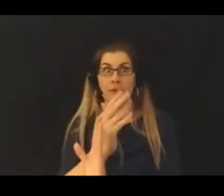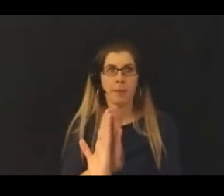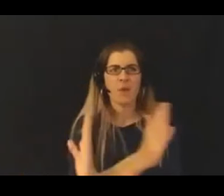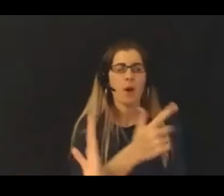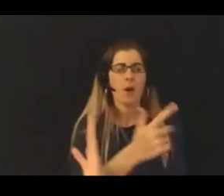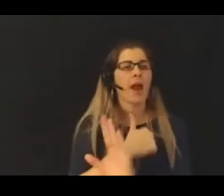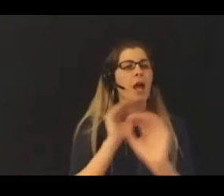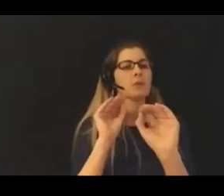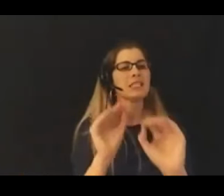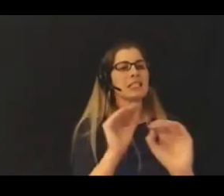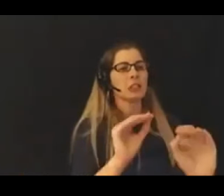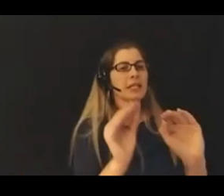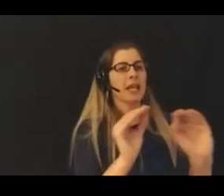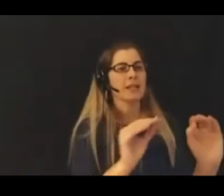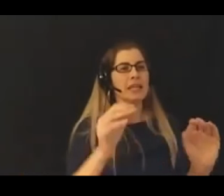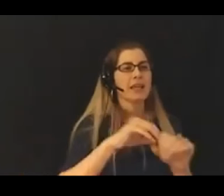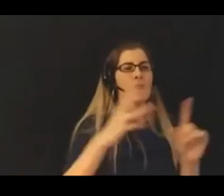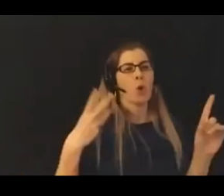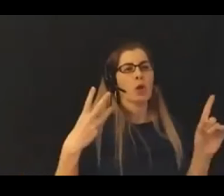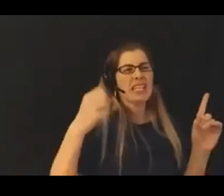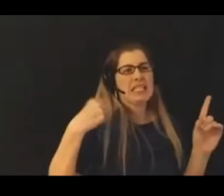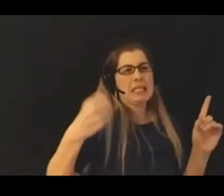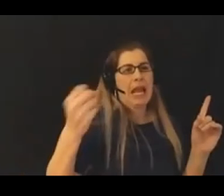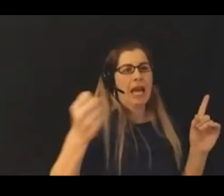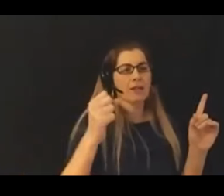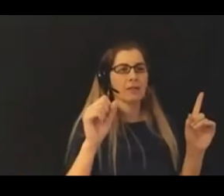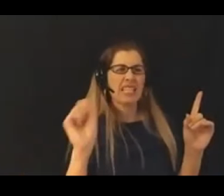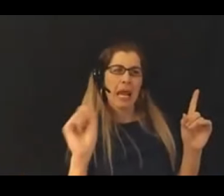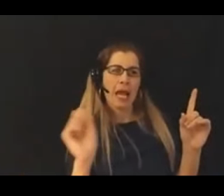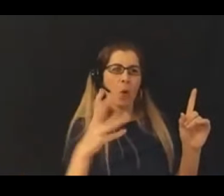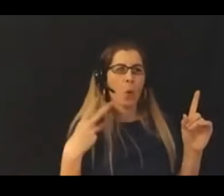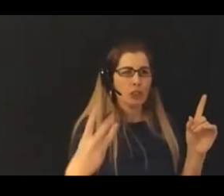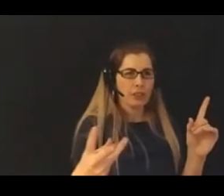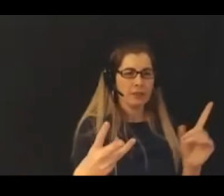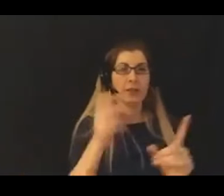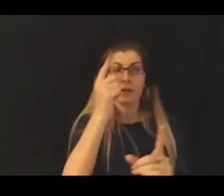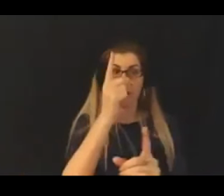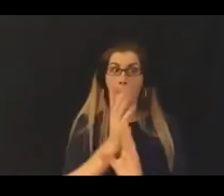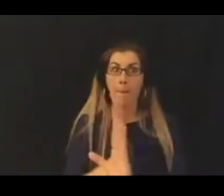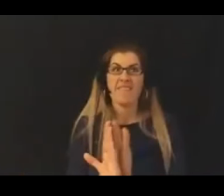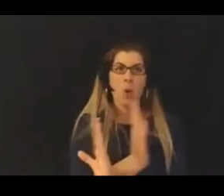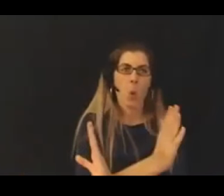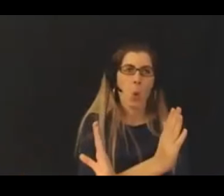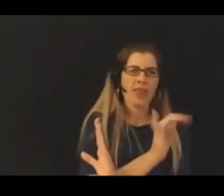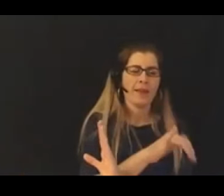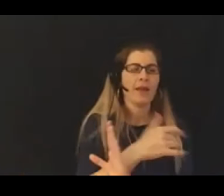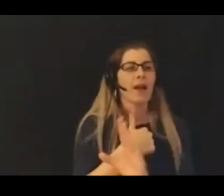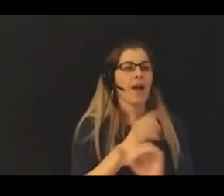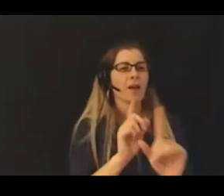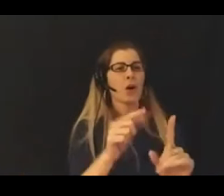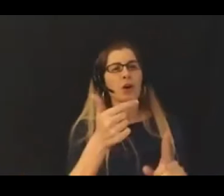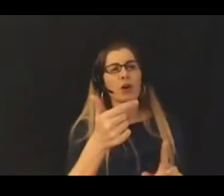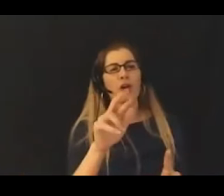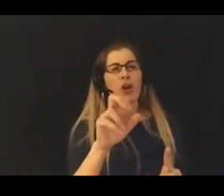dancing and teaching out in Seattle, Washington. And before that, I attended UNC Greensboro